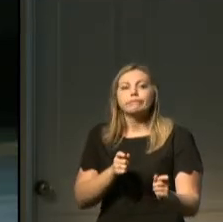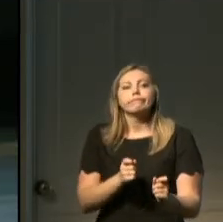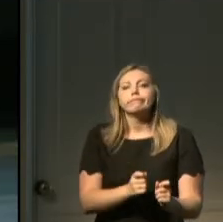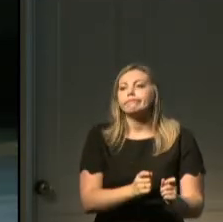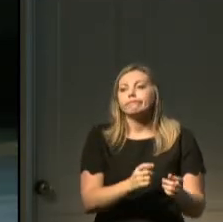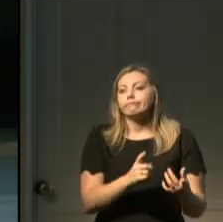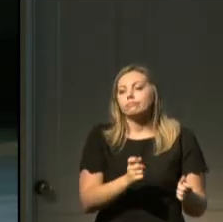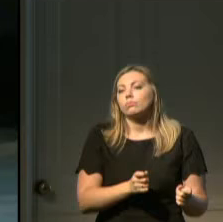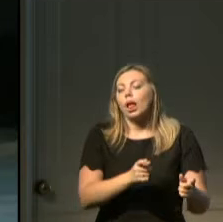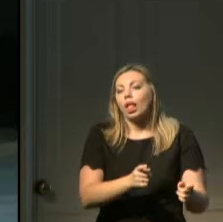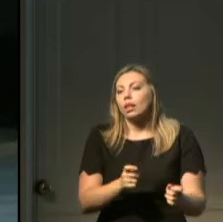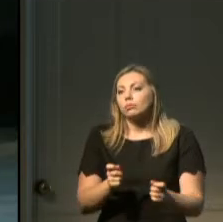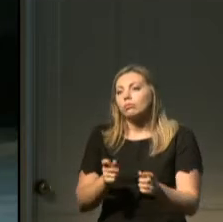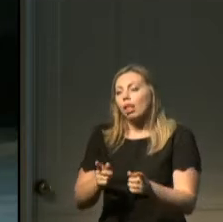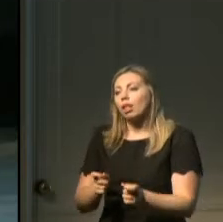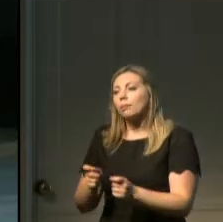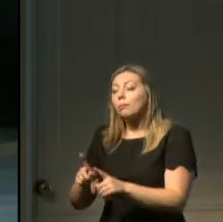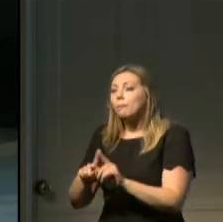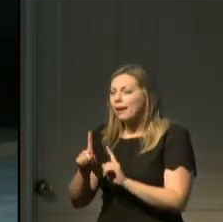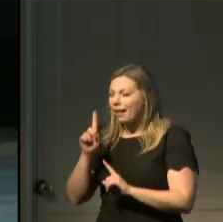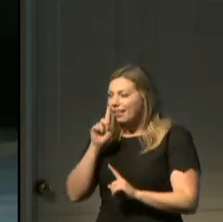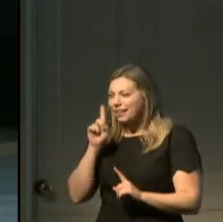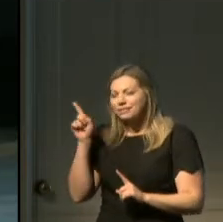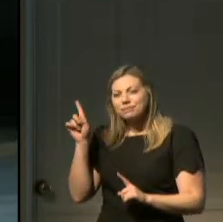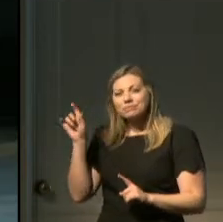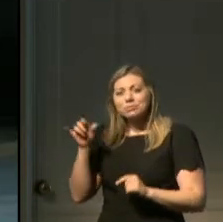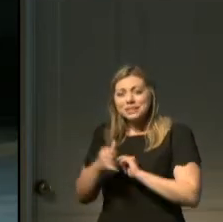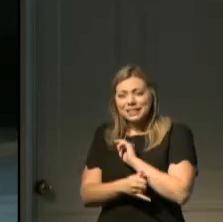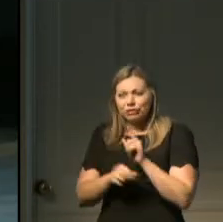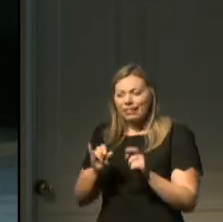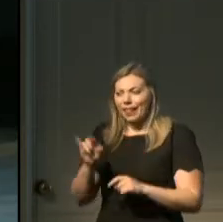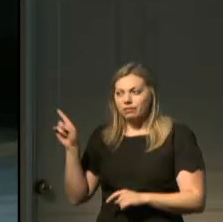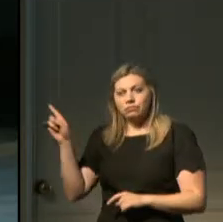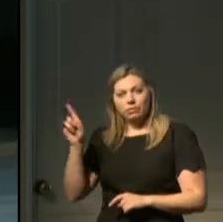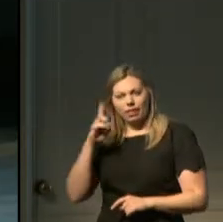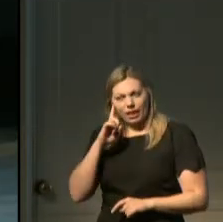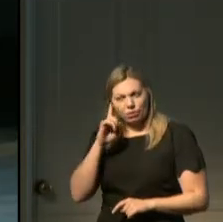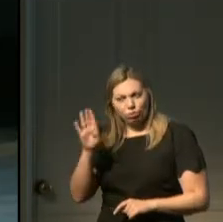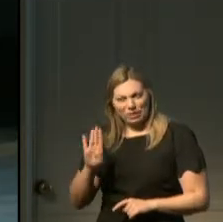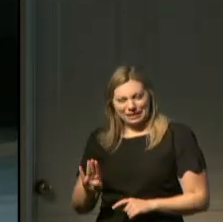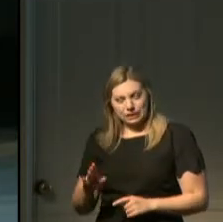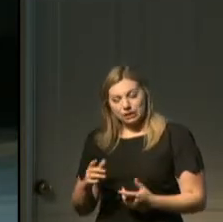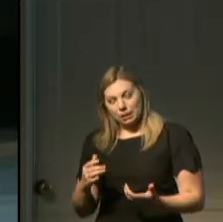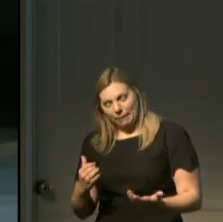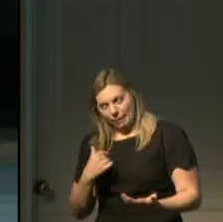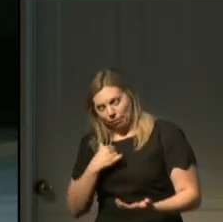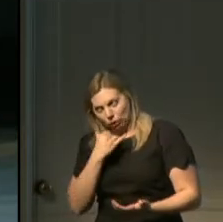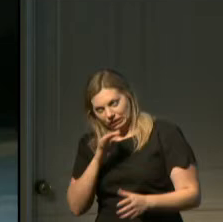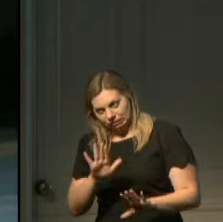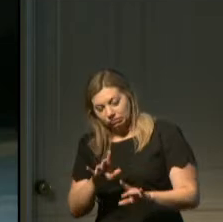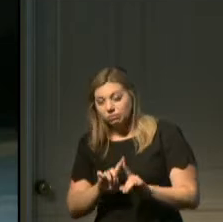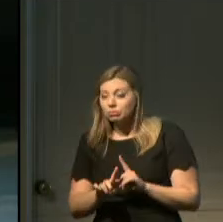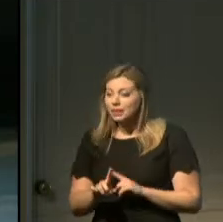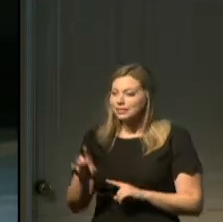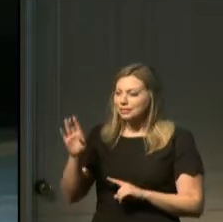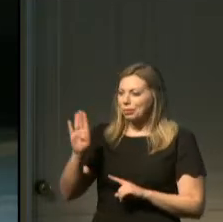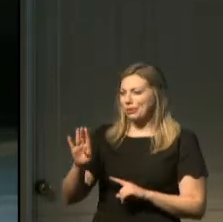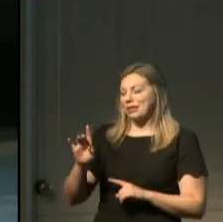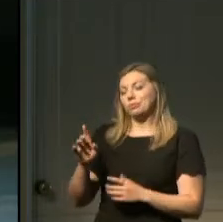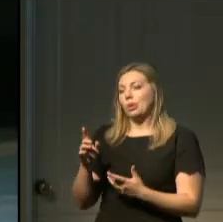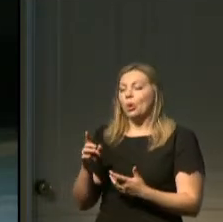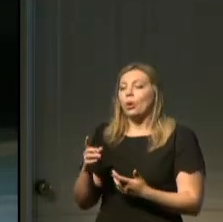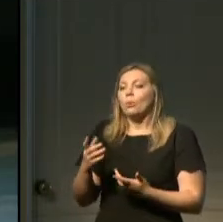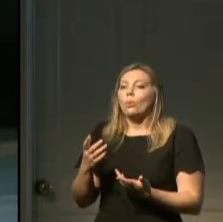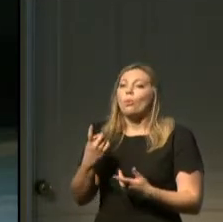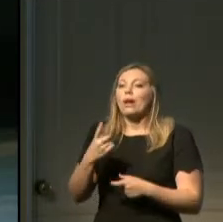there's countries like, I think it was Brazil who, it's very possible I'm getting that wrong, but one of the South American countries passed